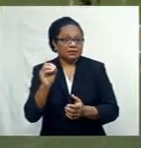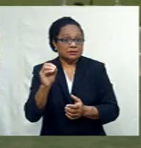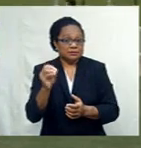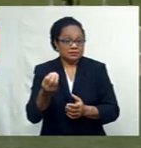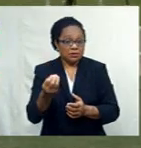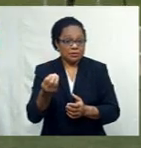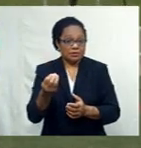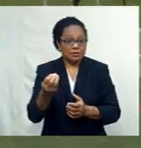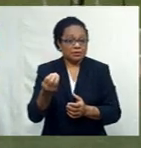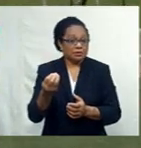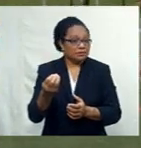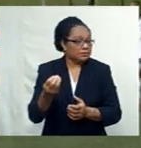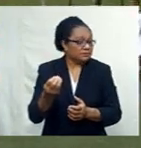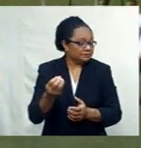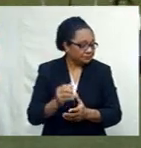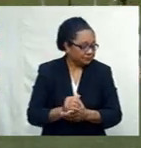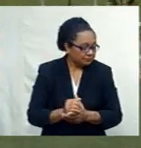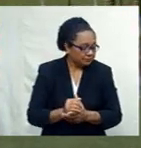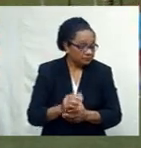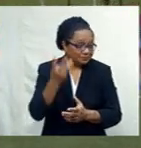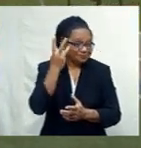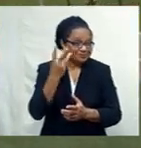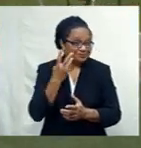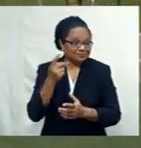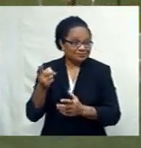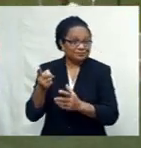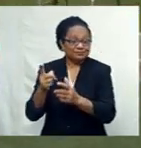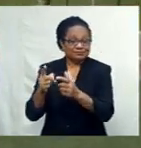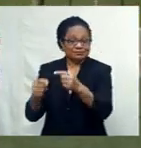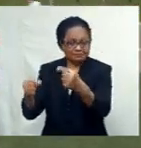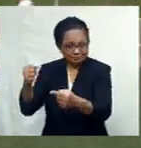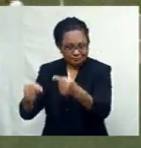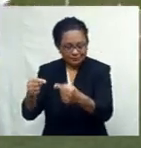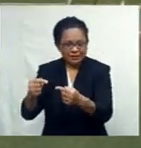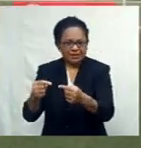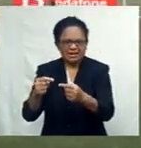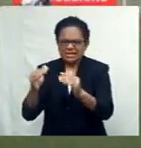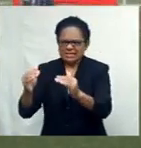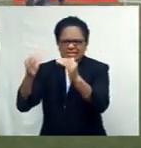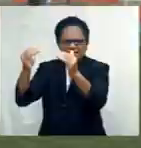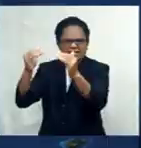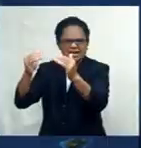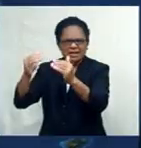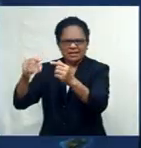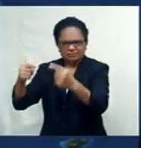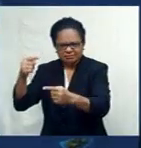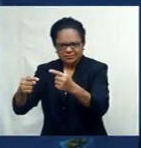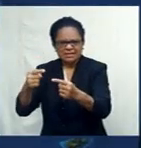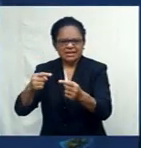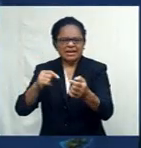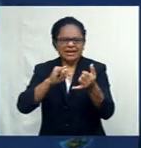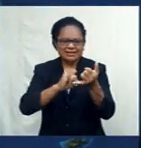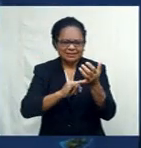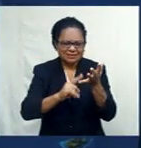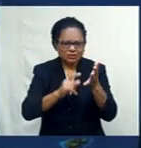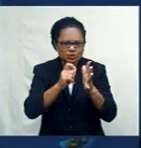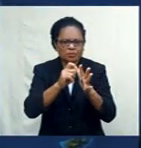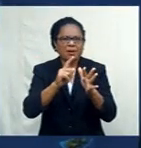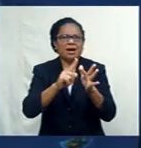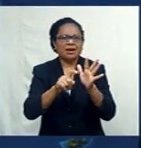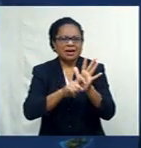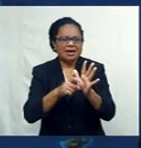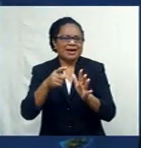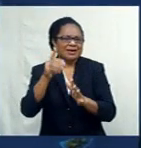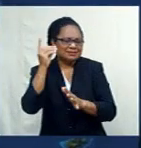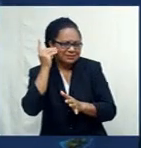It's just the Women's Senior League, the Women's Super League, and the Digicel Premier League and Digicel Senior